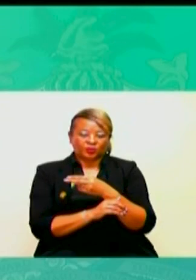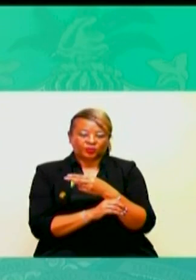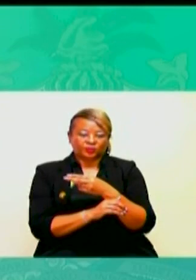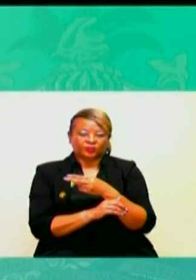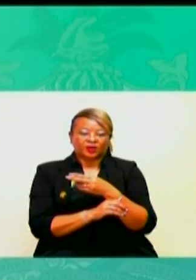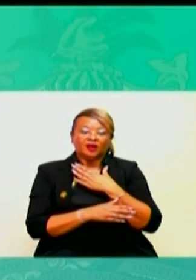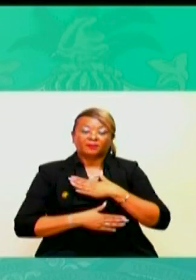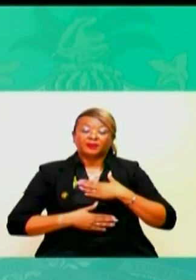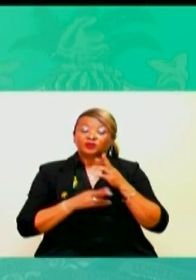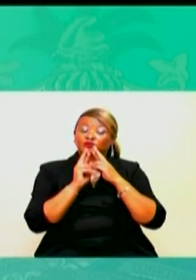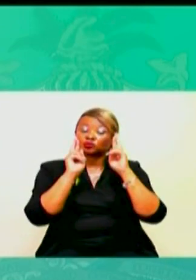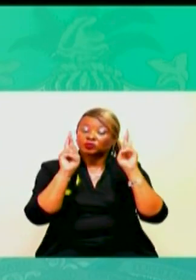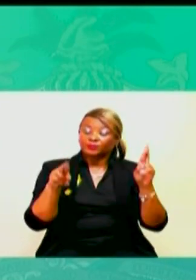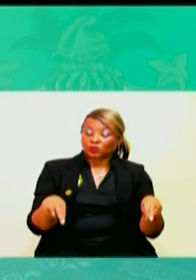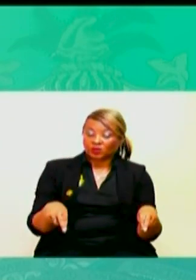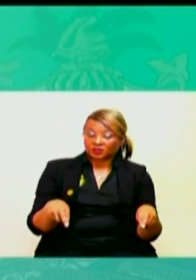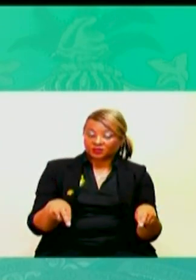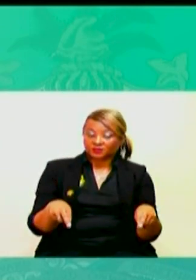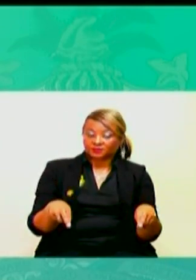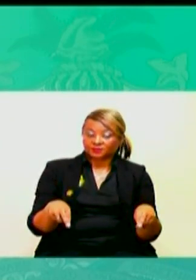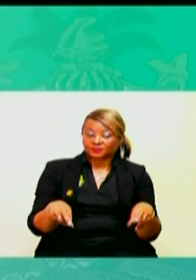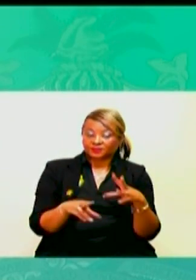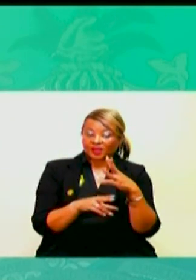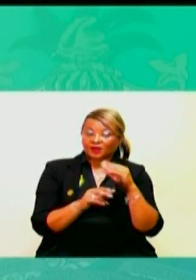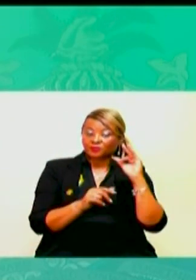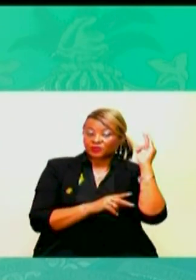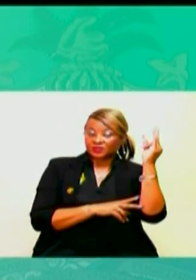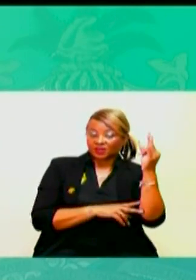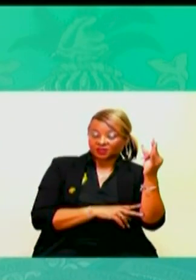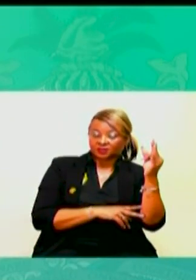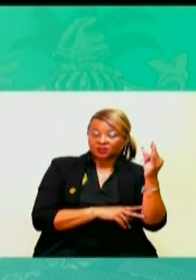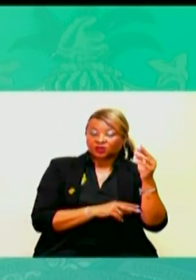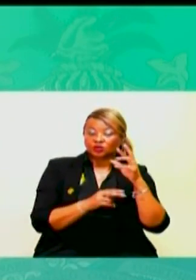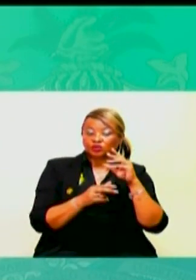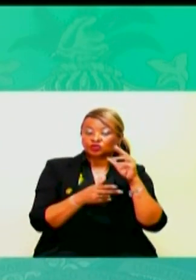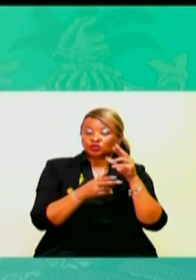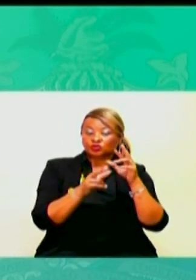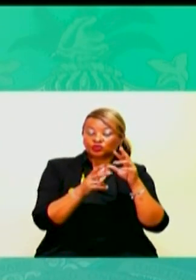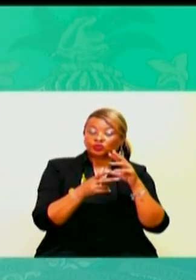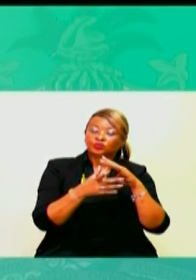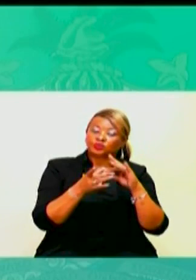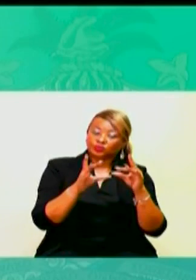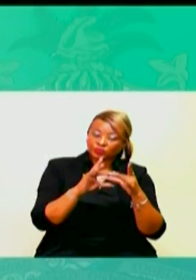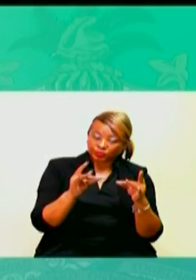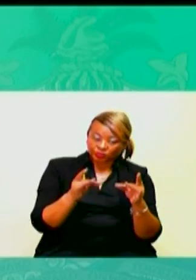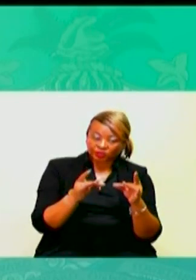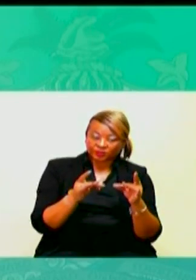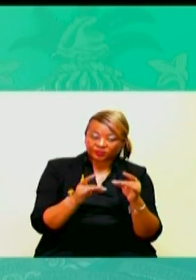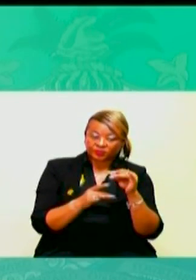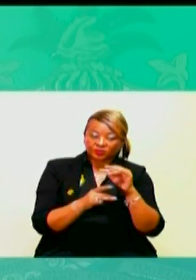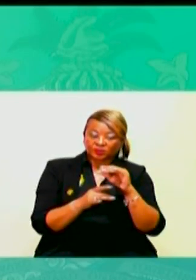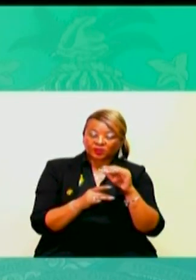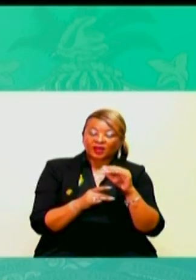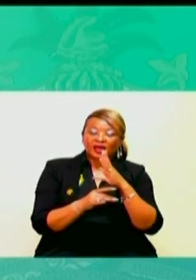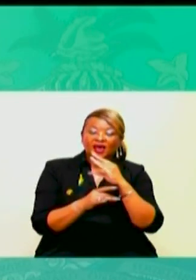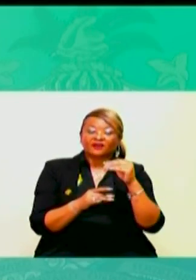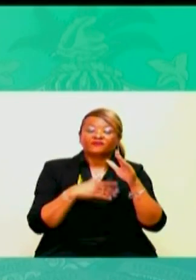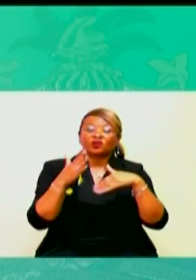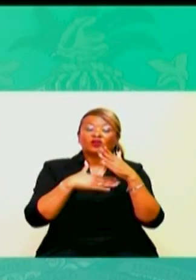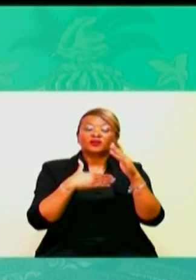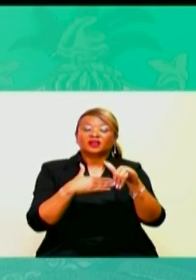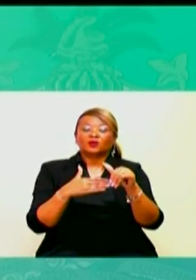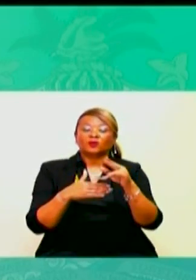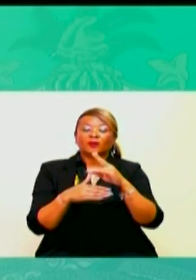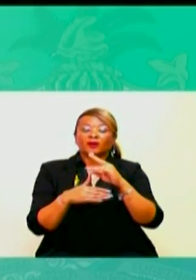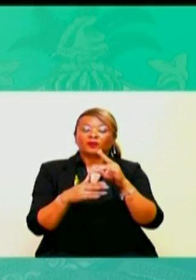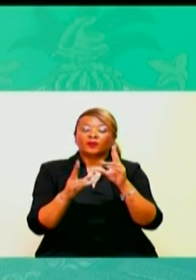I am pleased to report, Madam Speaker, I have presented before the body of the ILO. And following that, we had a